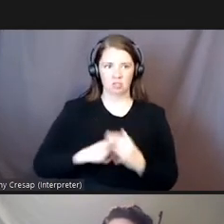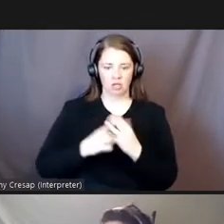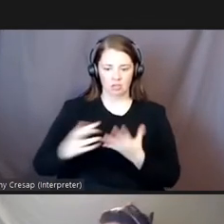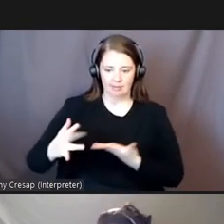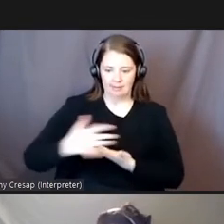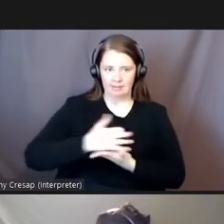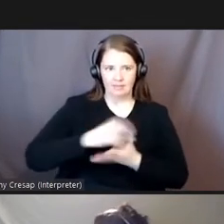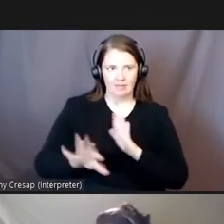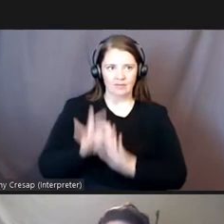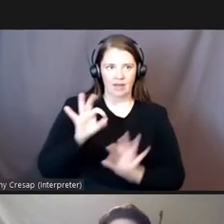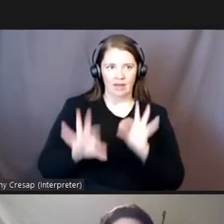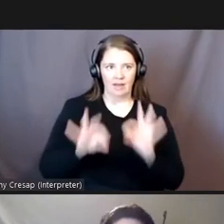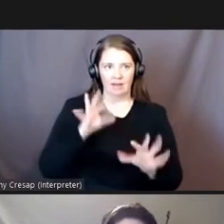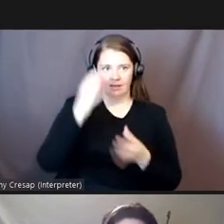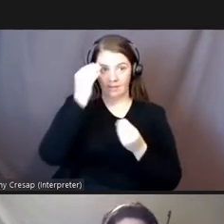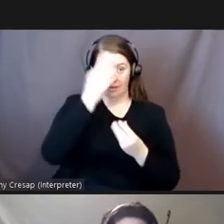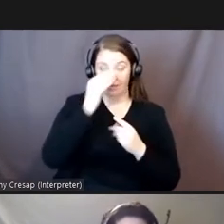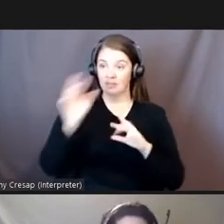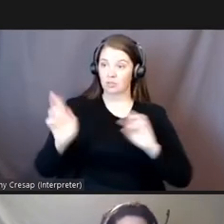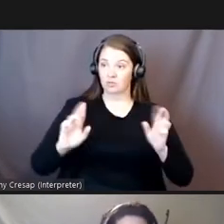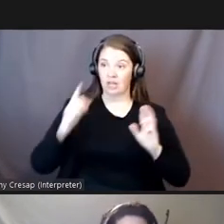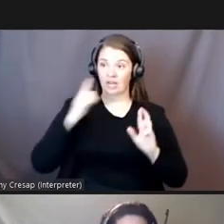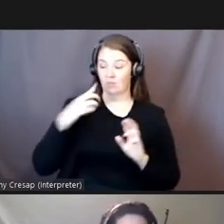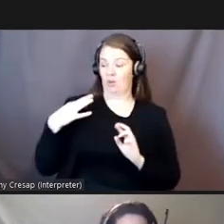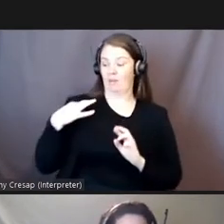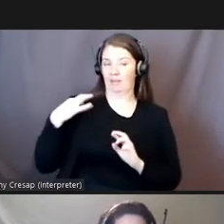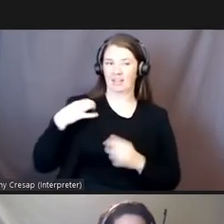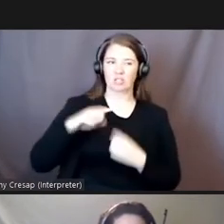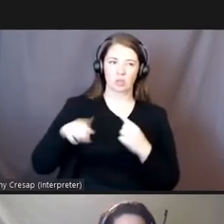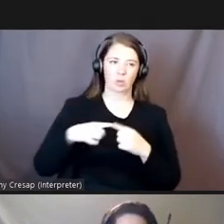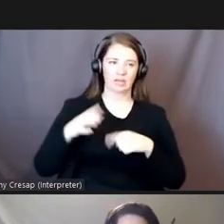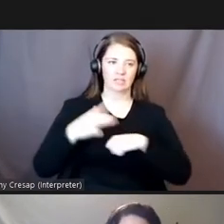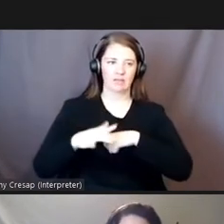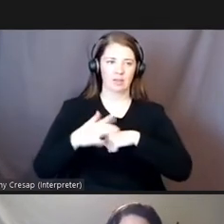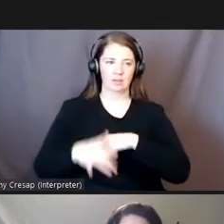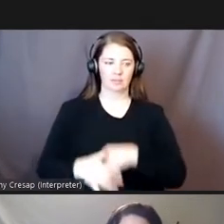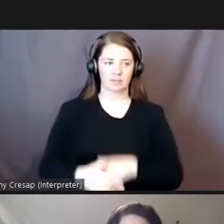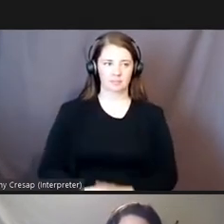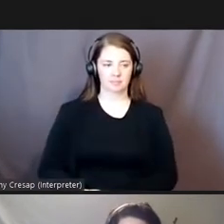information and prepare for the application becoming available.